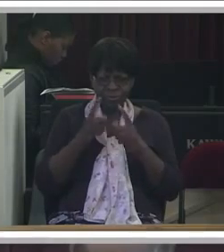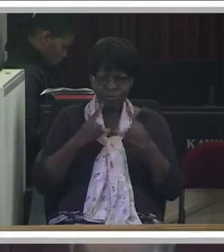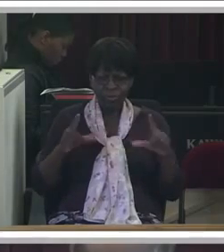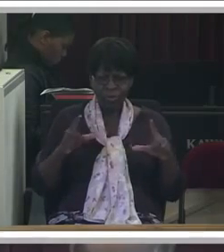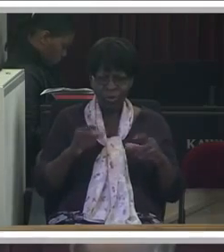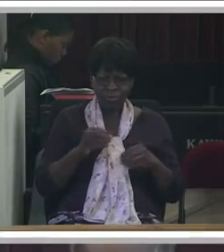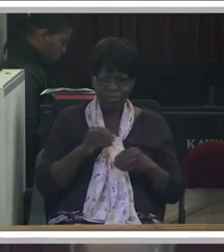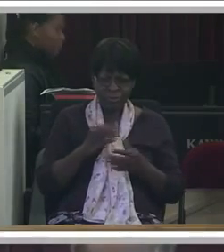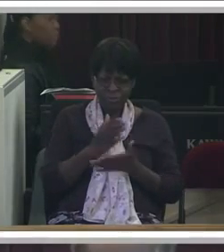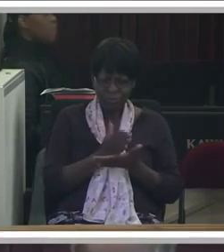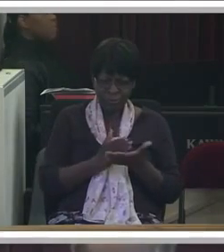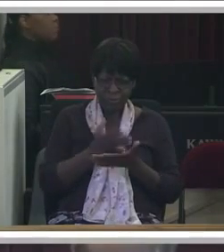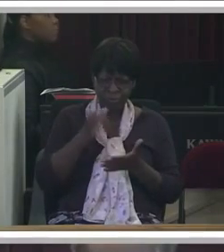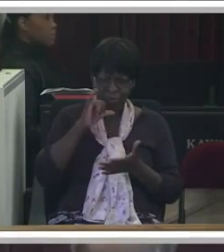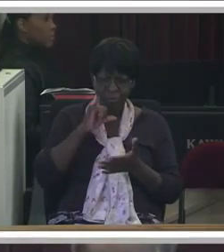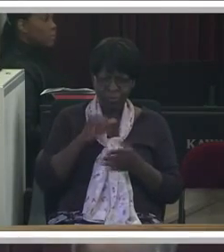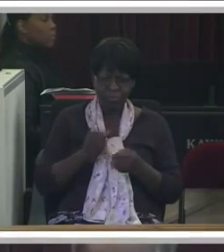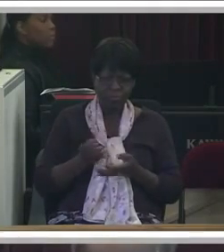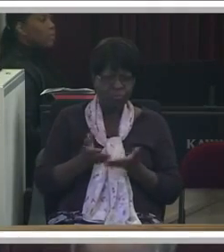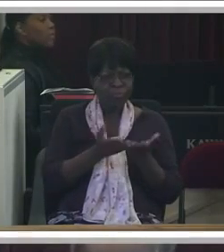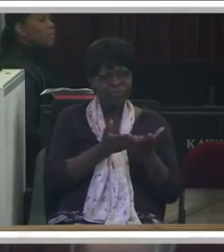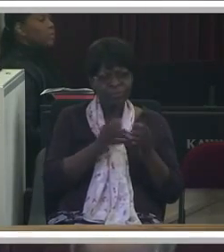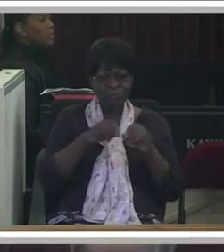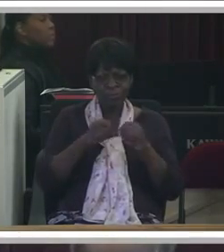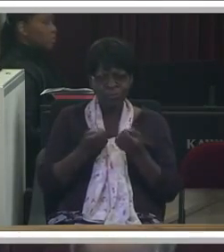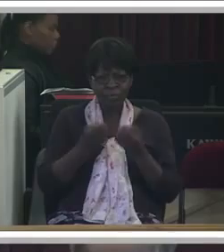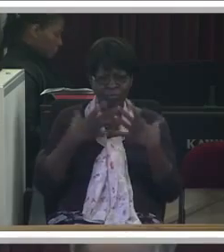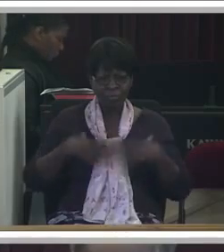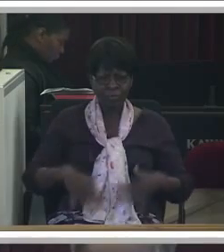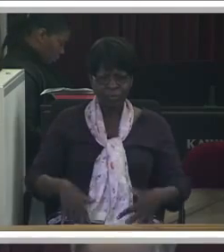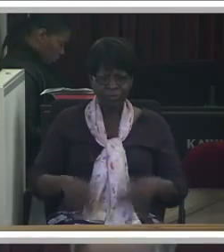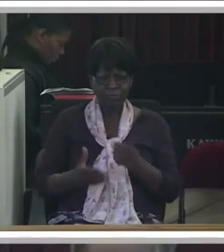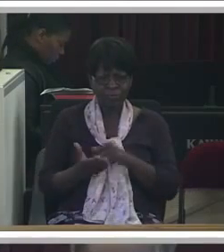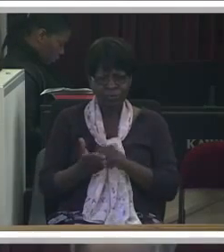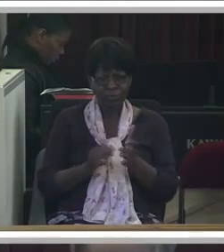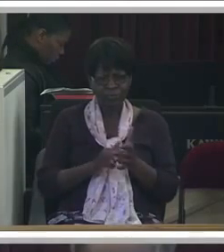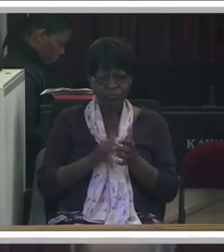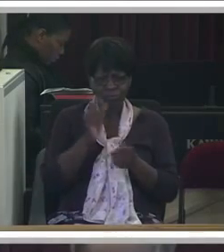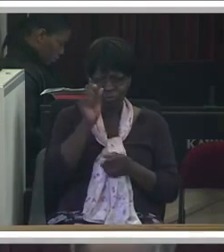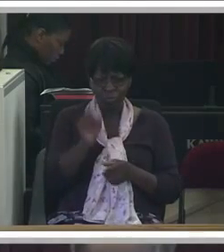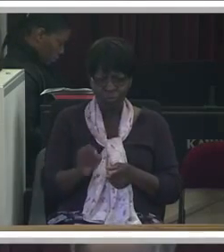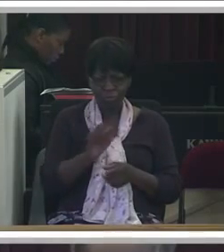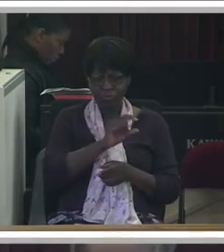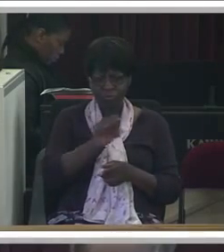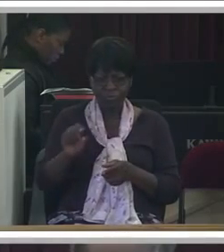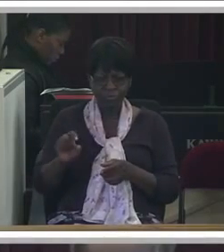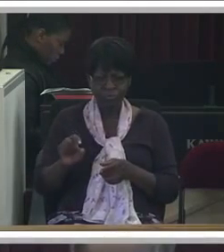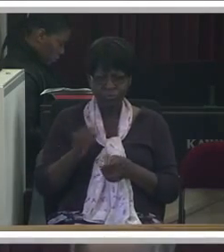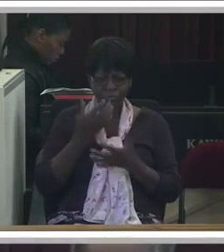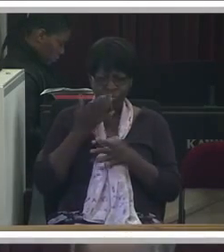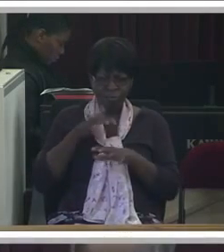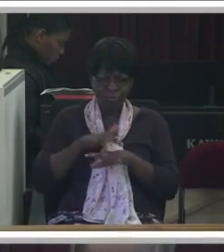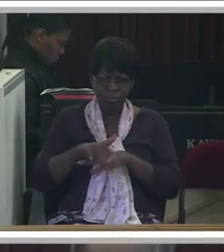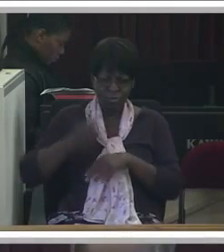the broken body of Jesus Christ on the cross. We have blood gushed out from his body.